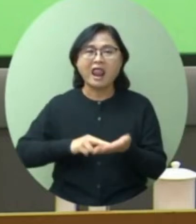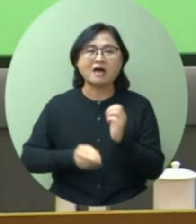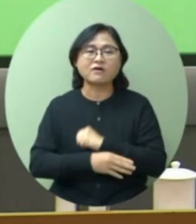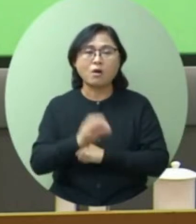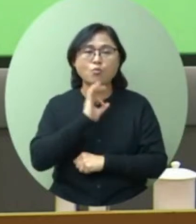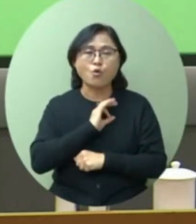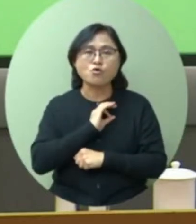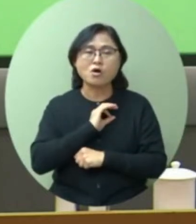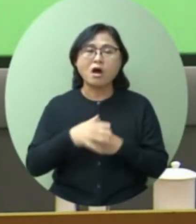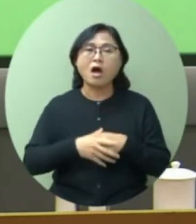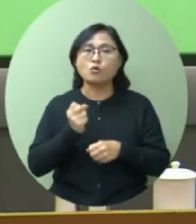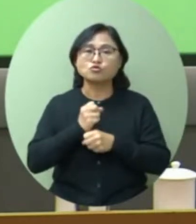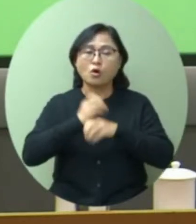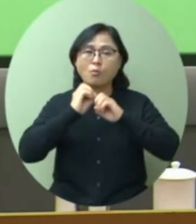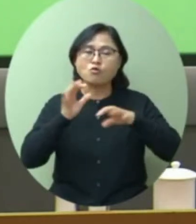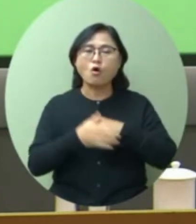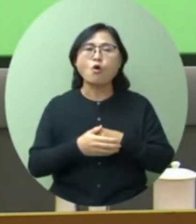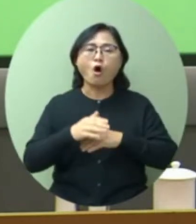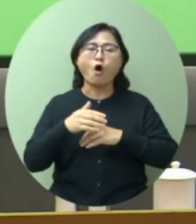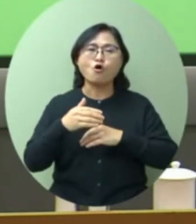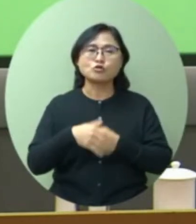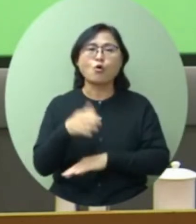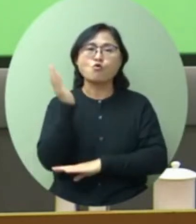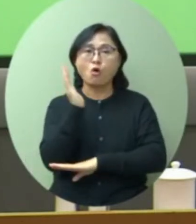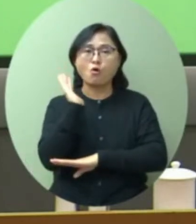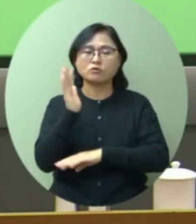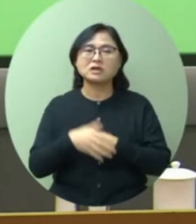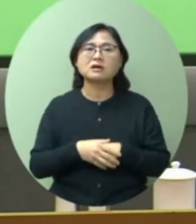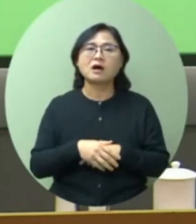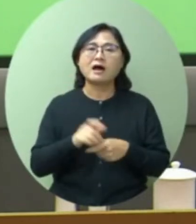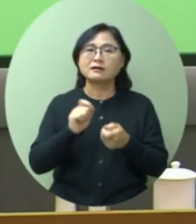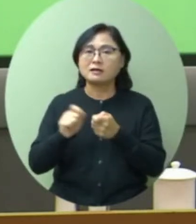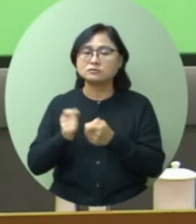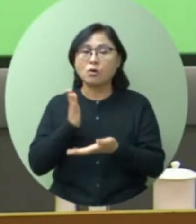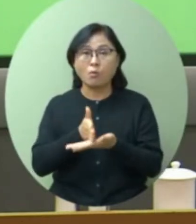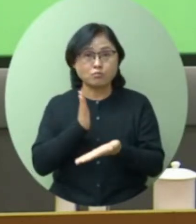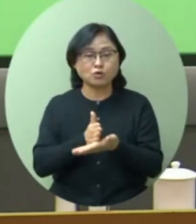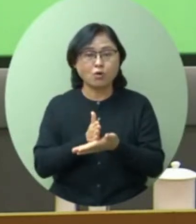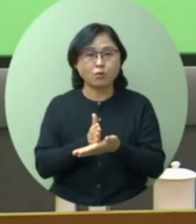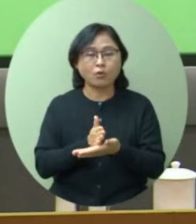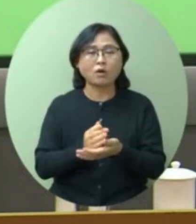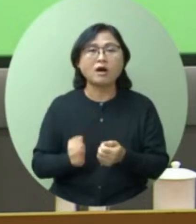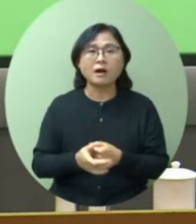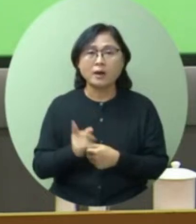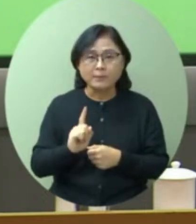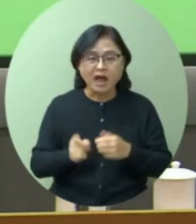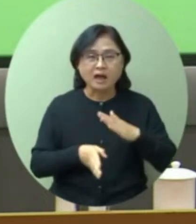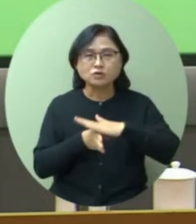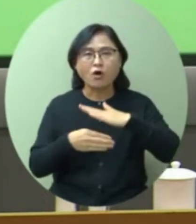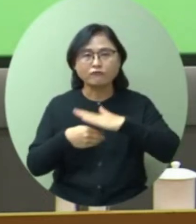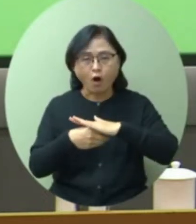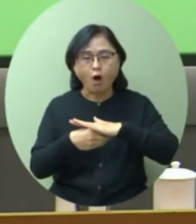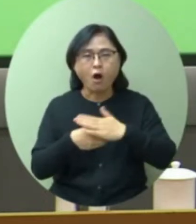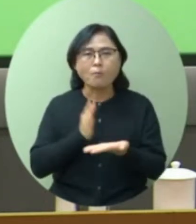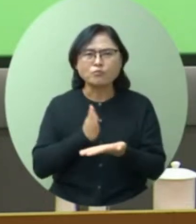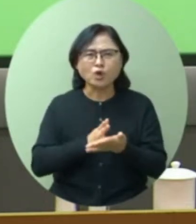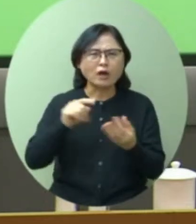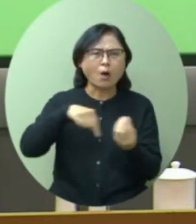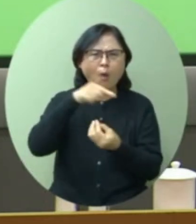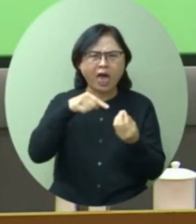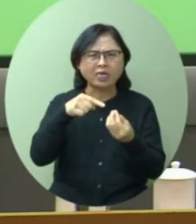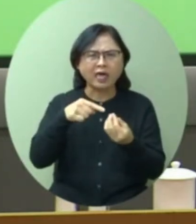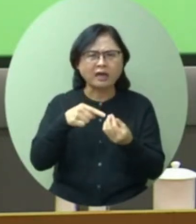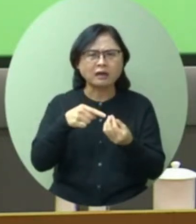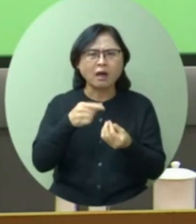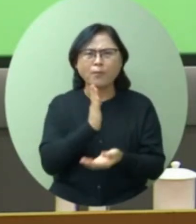Well, as I said, that my philosophy remains the same. As I explained when I delivered the policy address